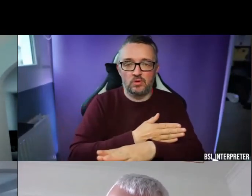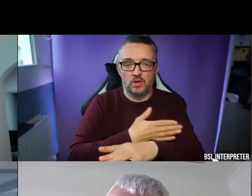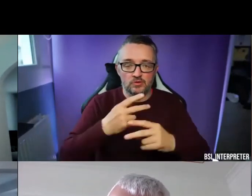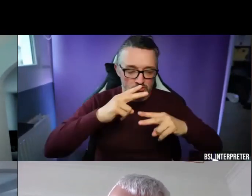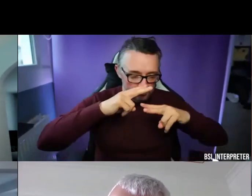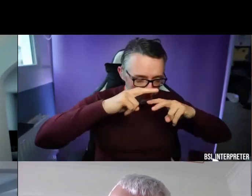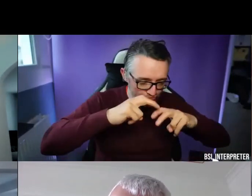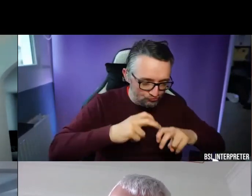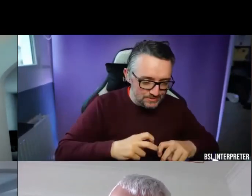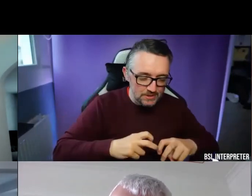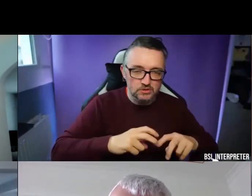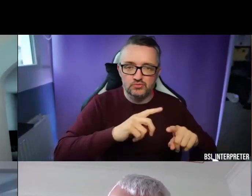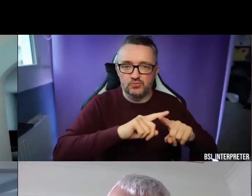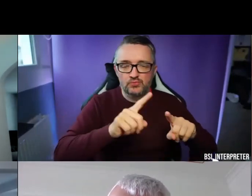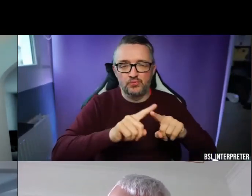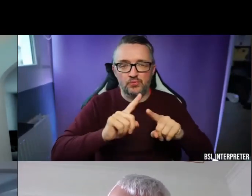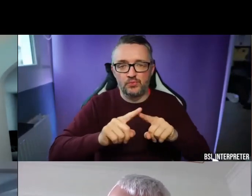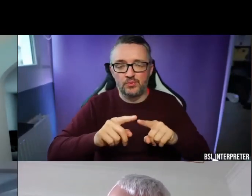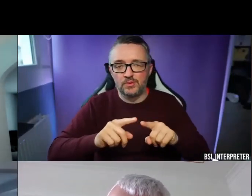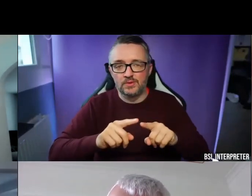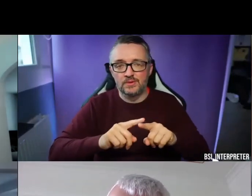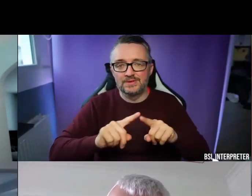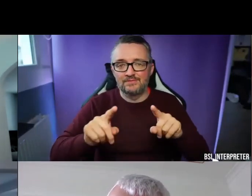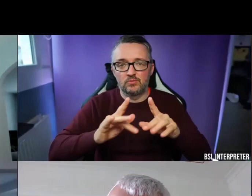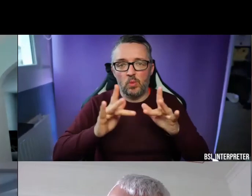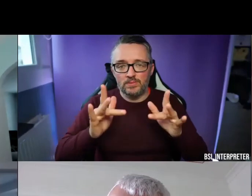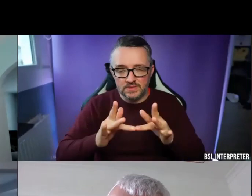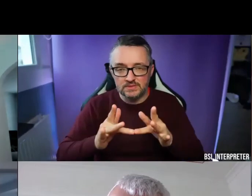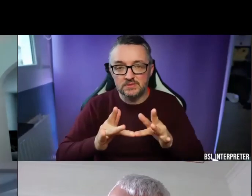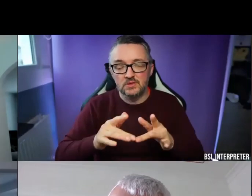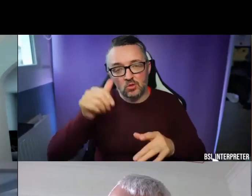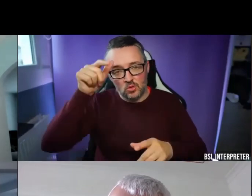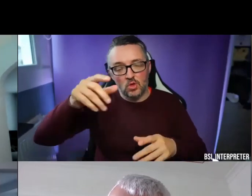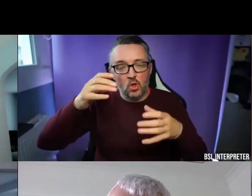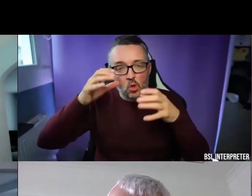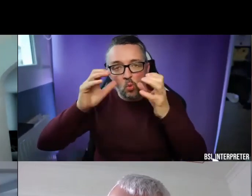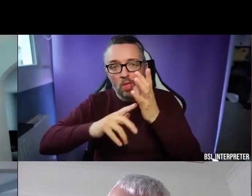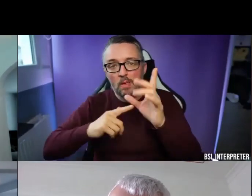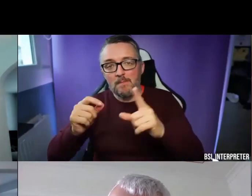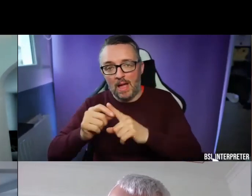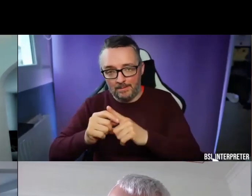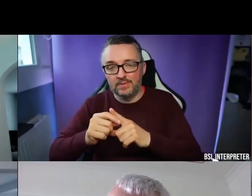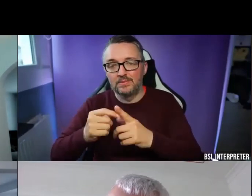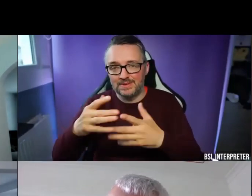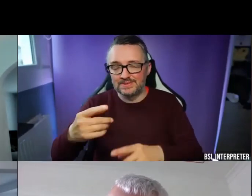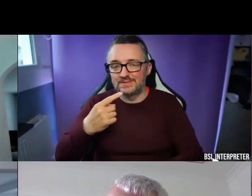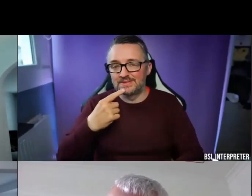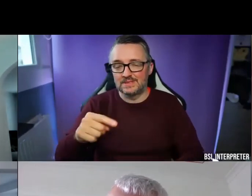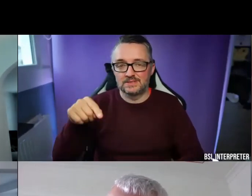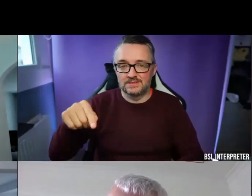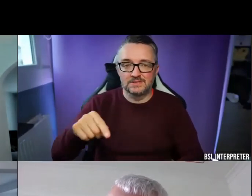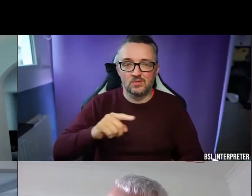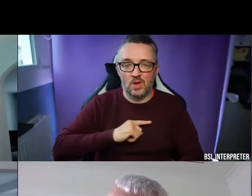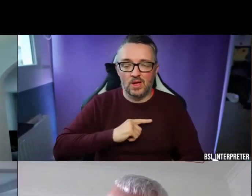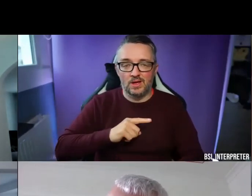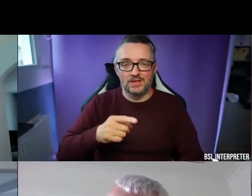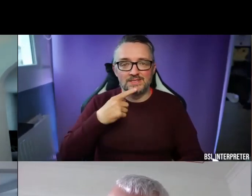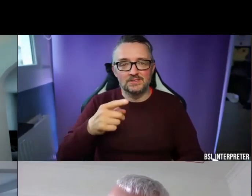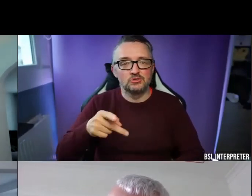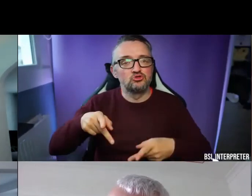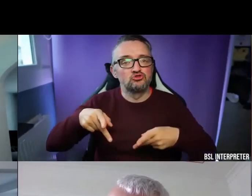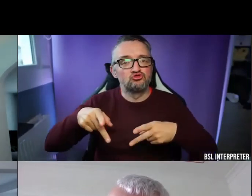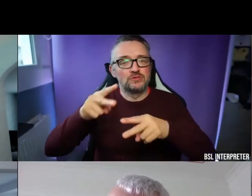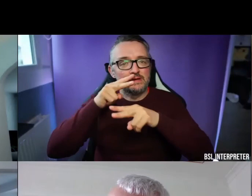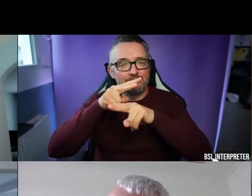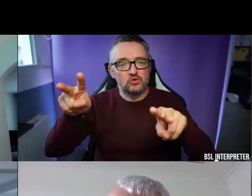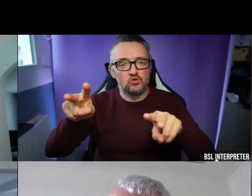researching from different transport operator websites, but Google Maps has been mentioned already in terms of having a look at the street view, seeing